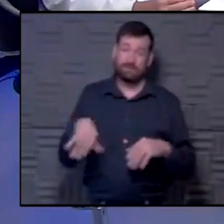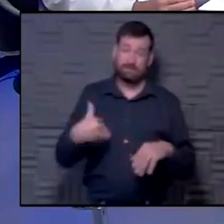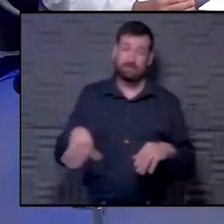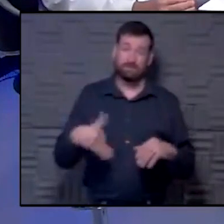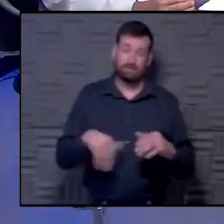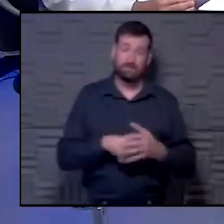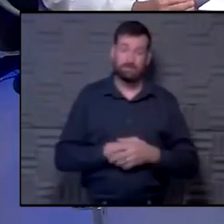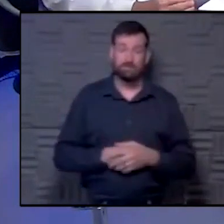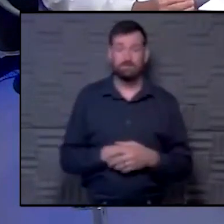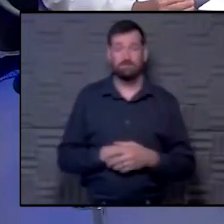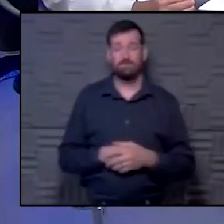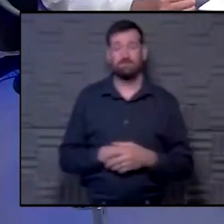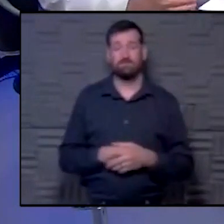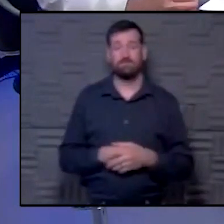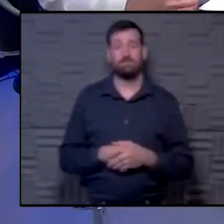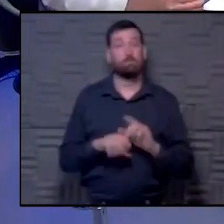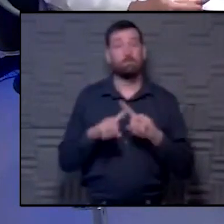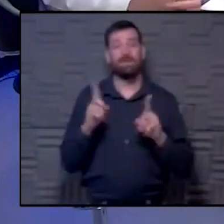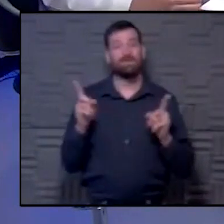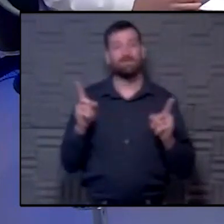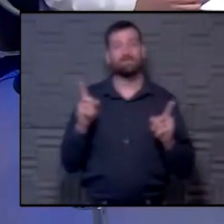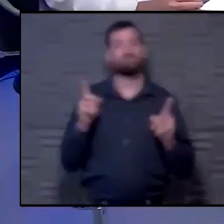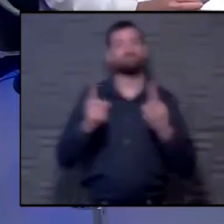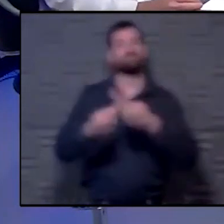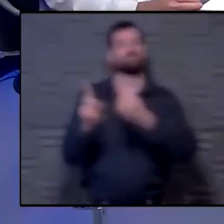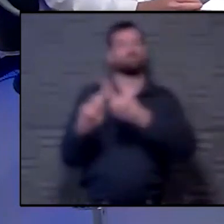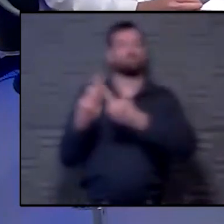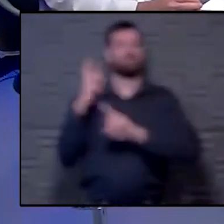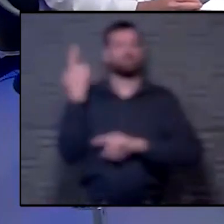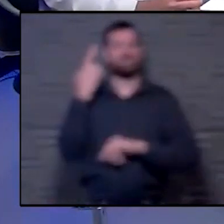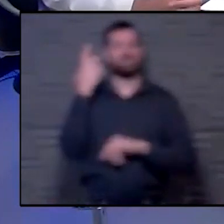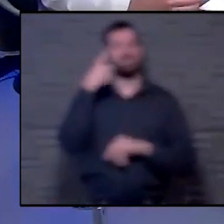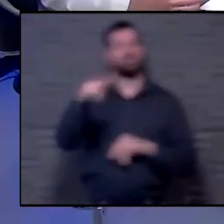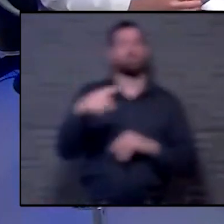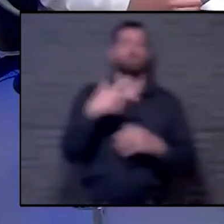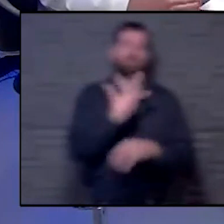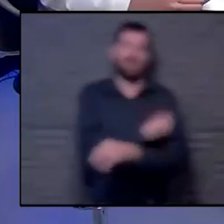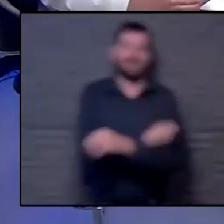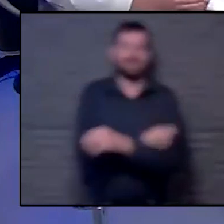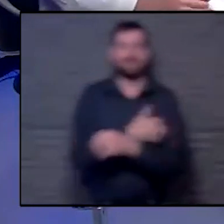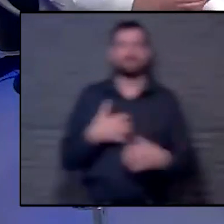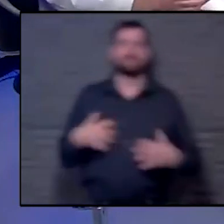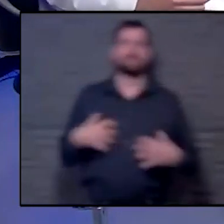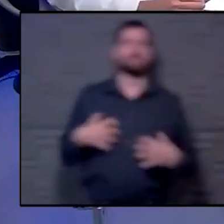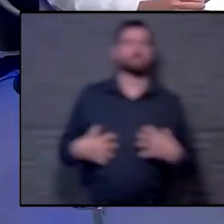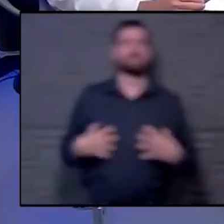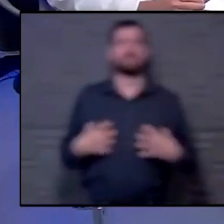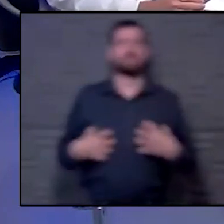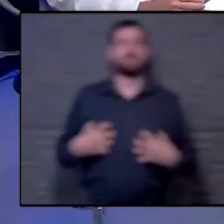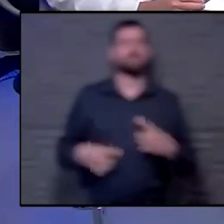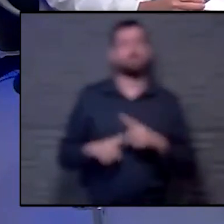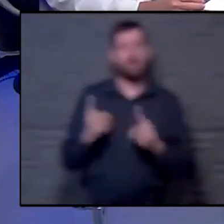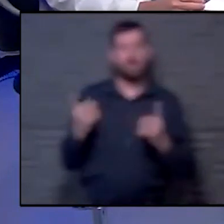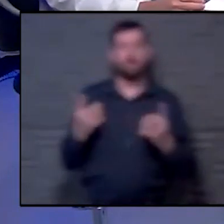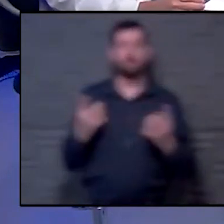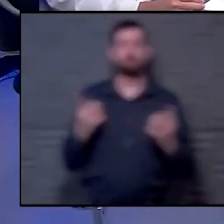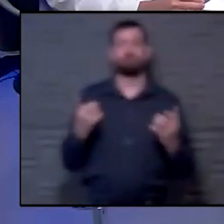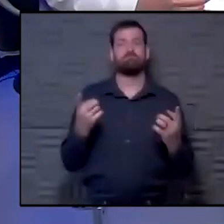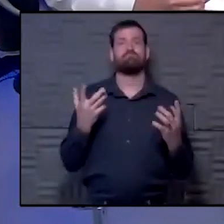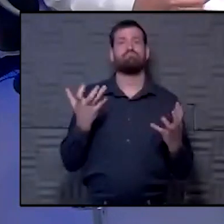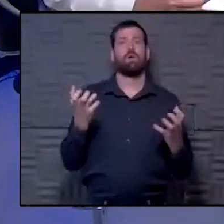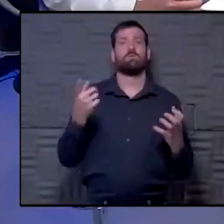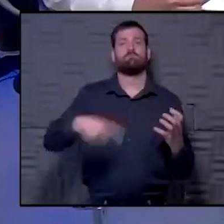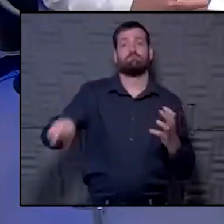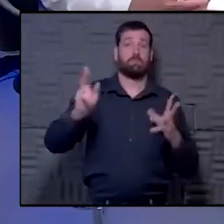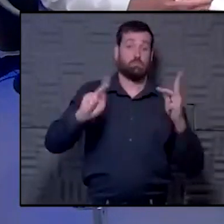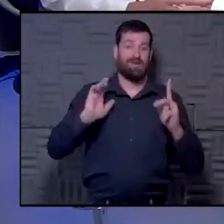So, but there's different reasons for vaccine hesitancy, but we just want, the people,